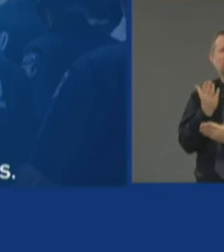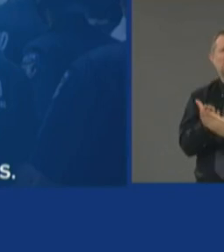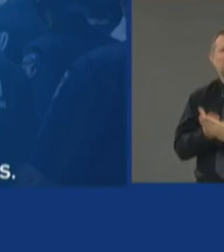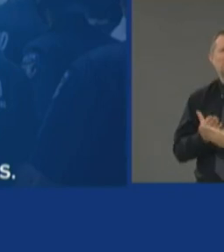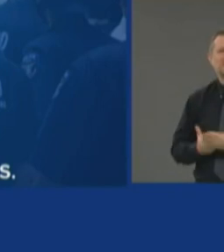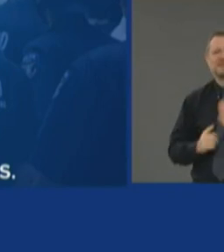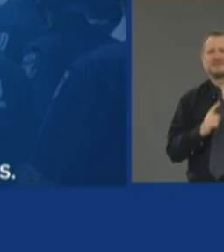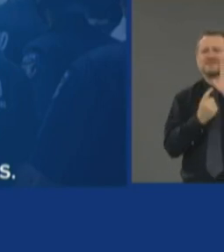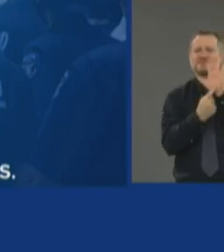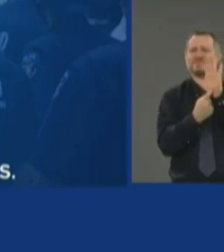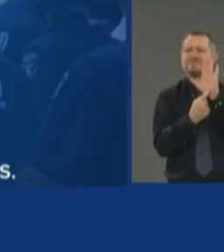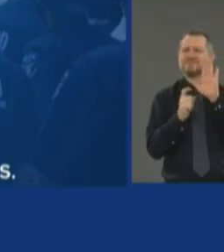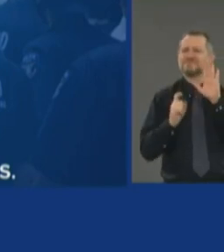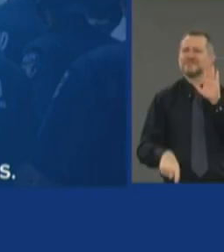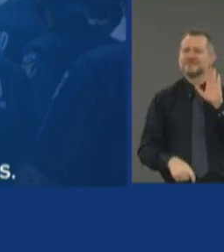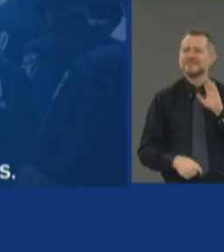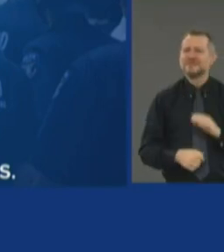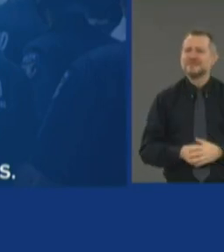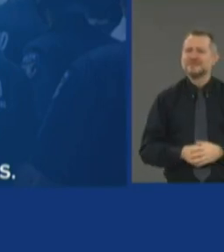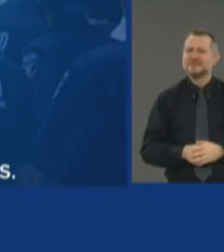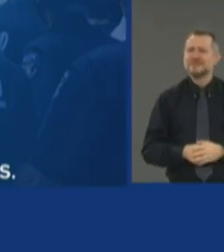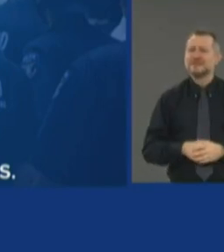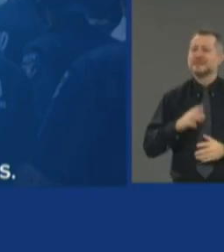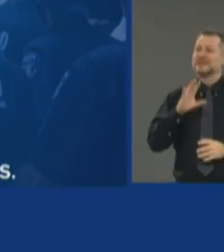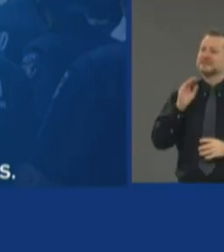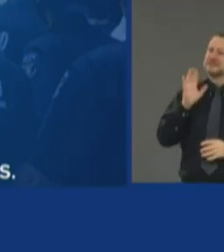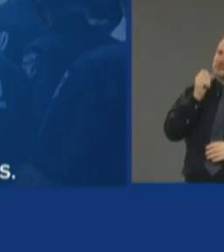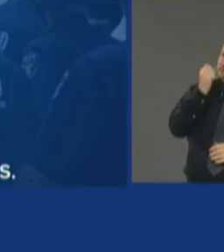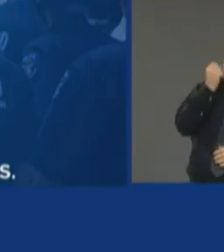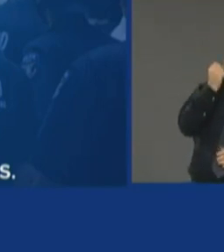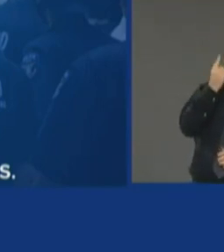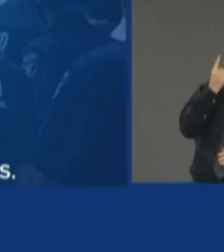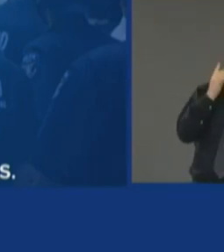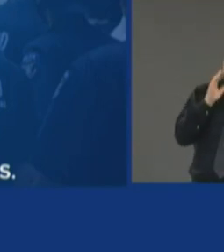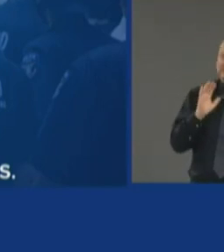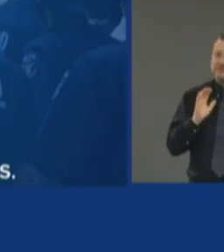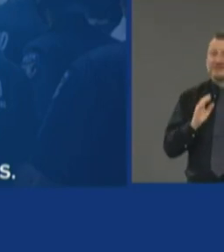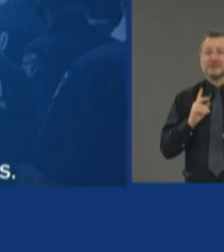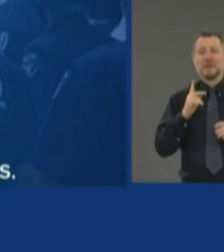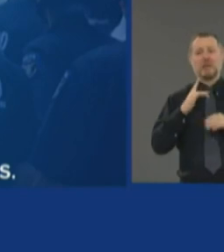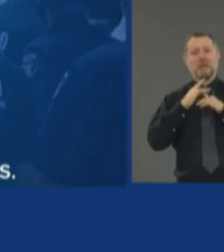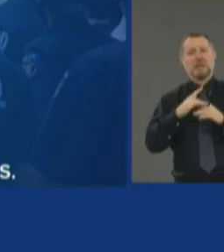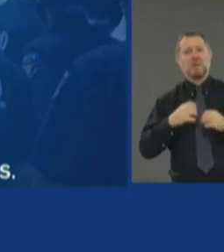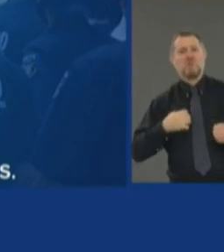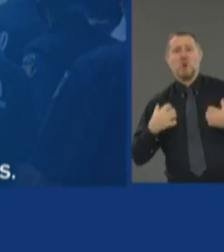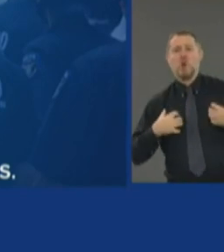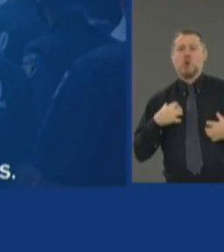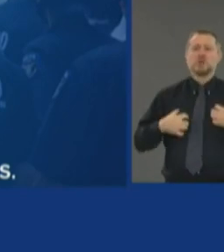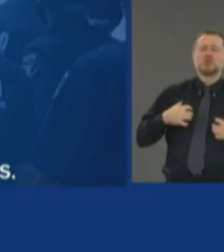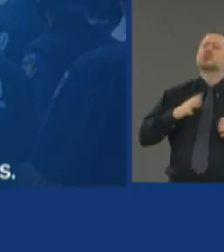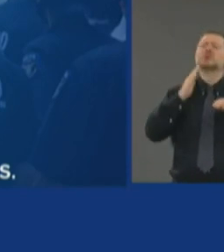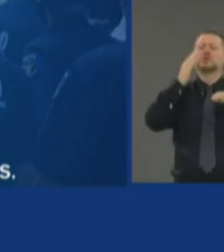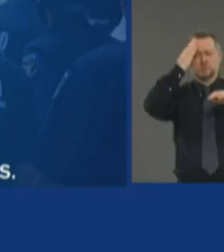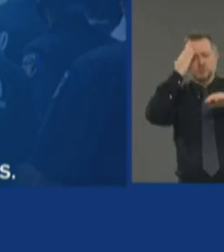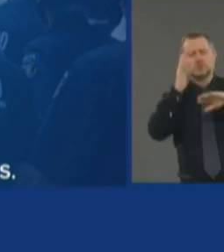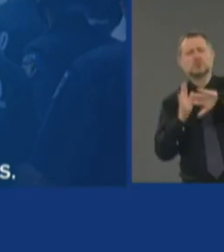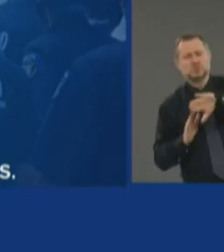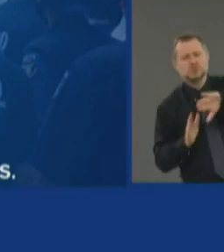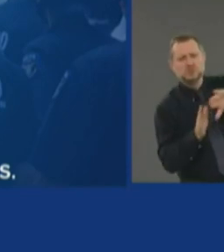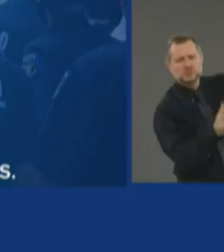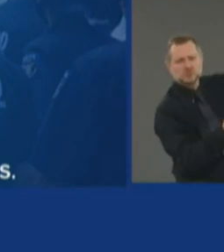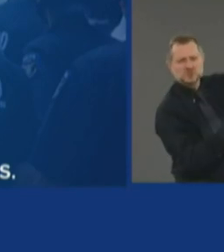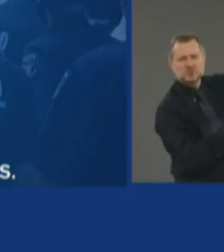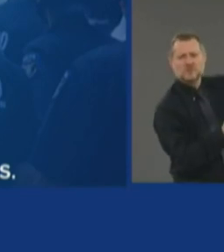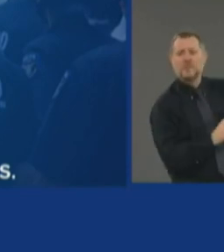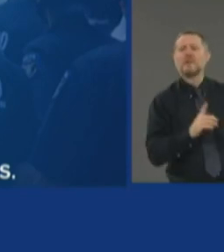and the intelligence of the matter, right? It can't be about emotion. Of course, police must protect the